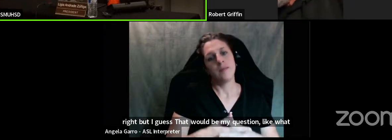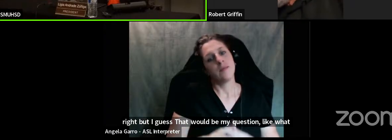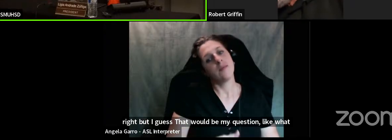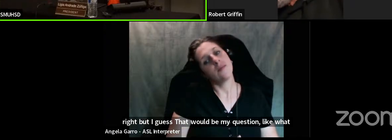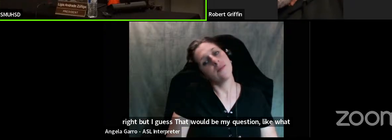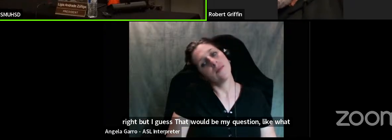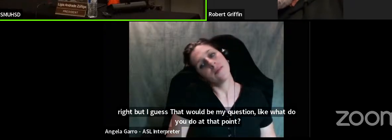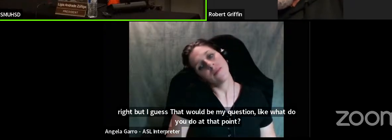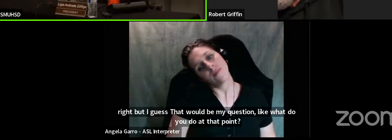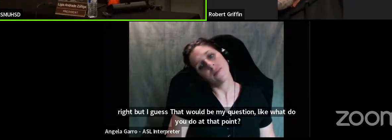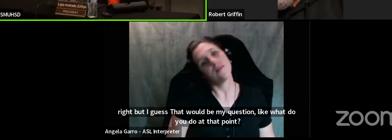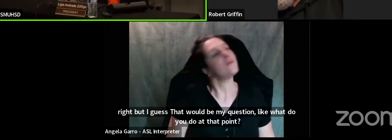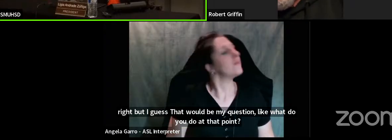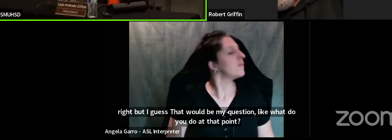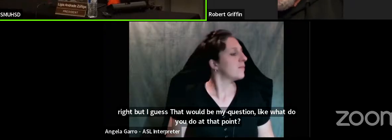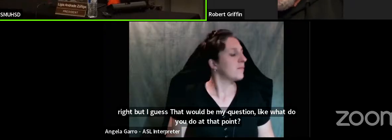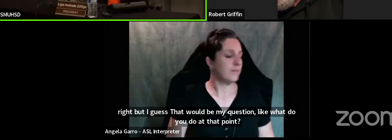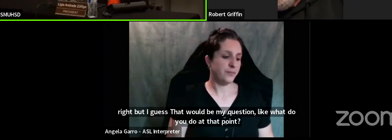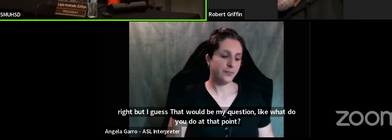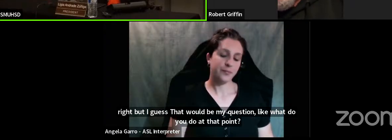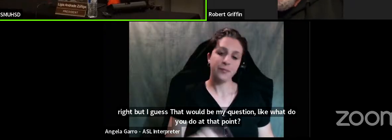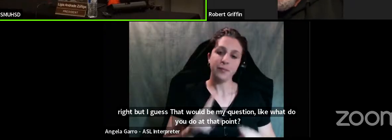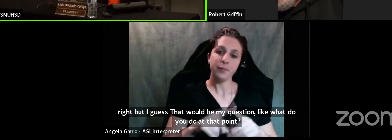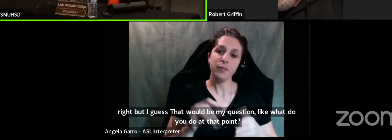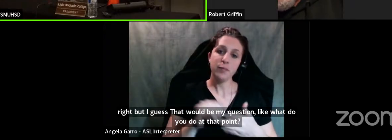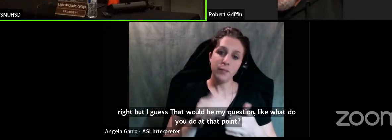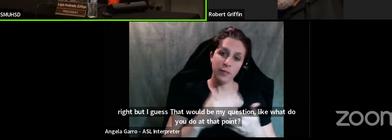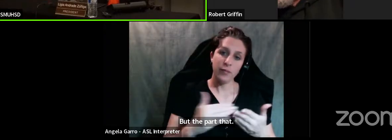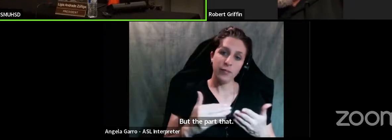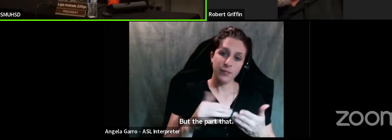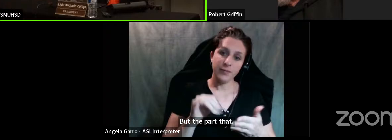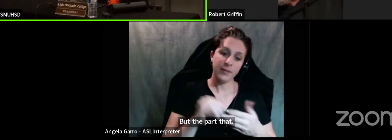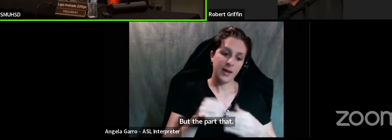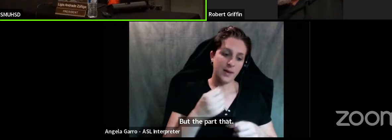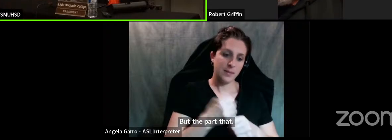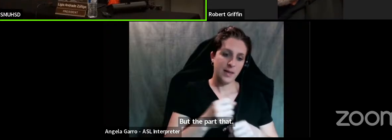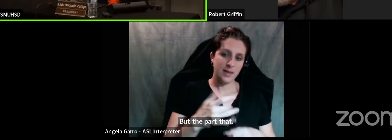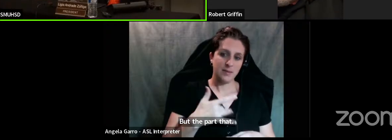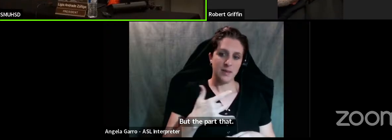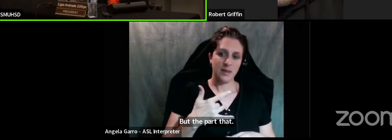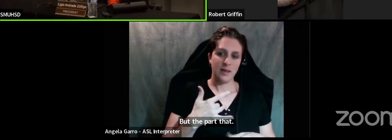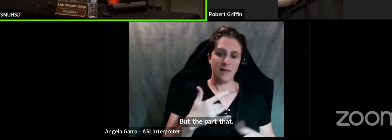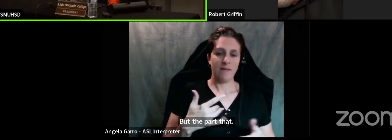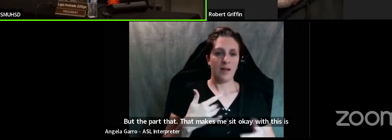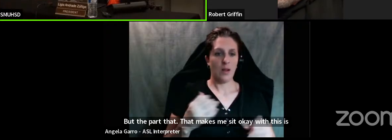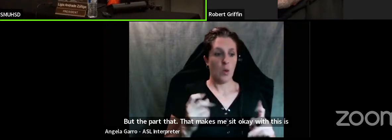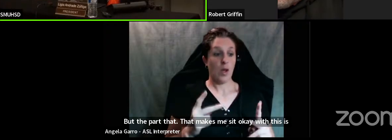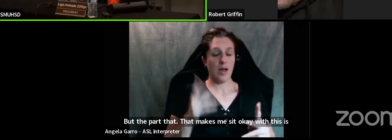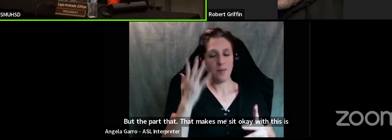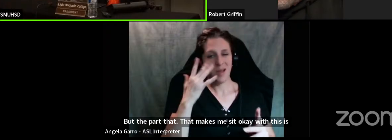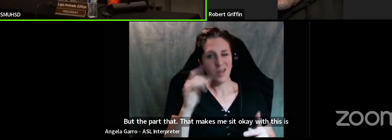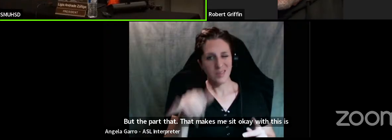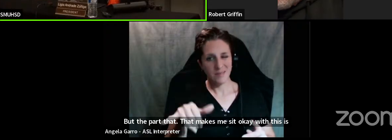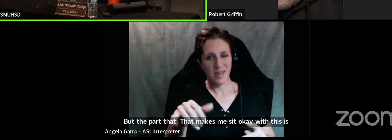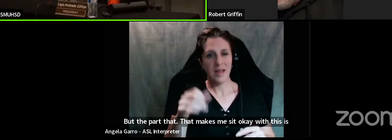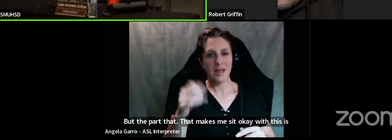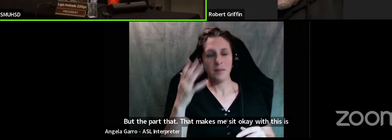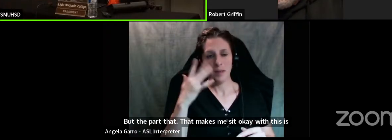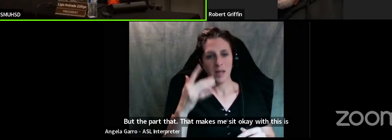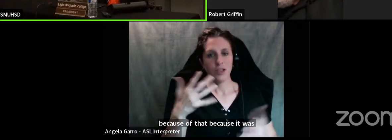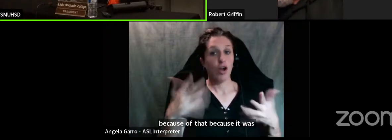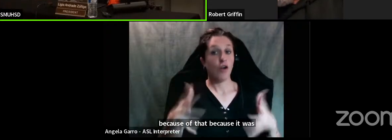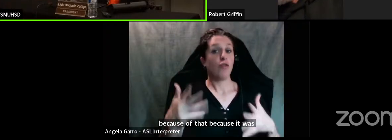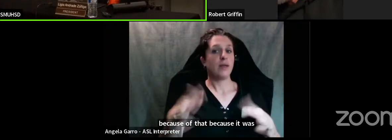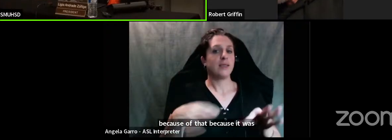But the part that makes me sit okay with this is because of that, because it was explained